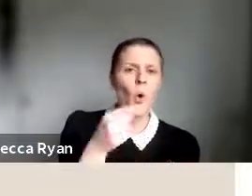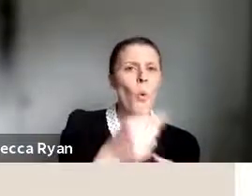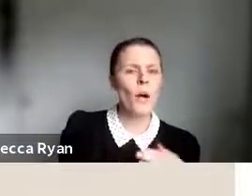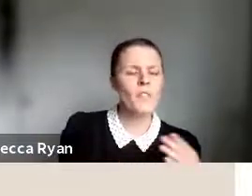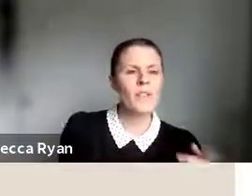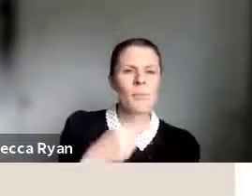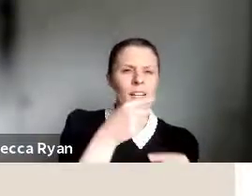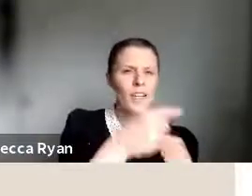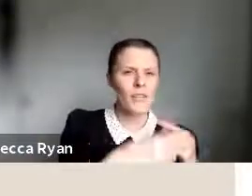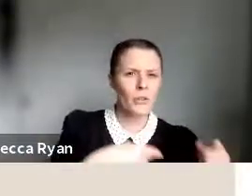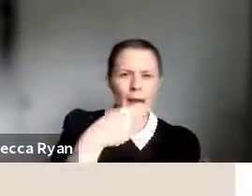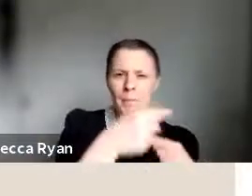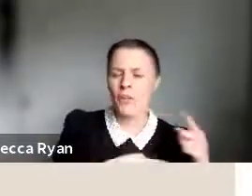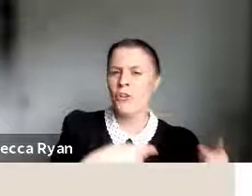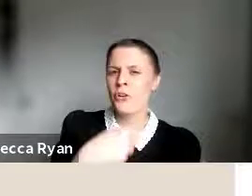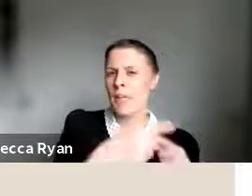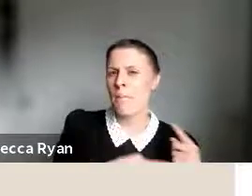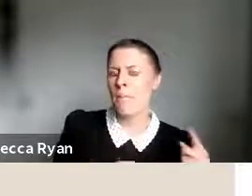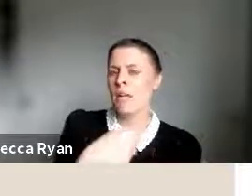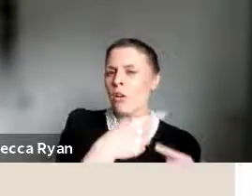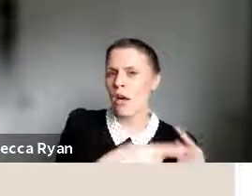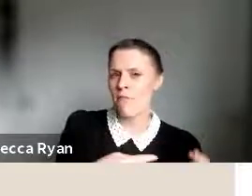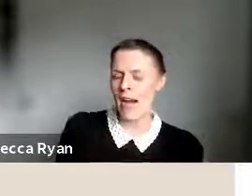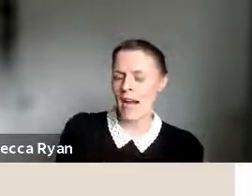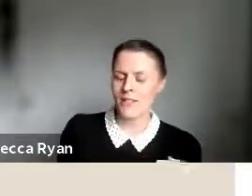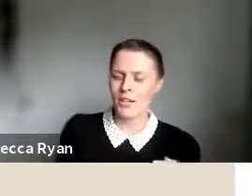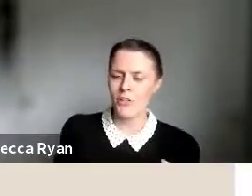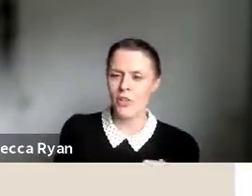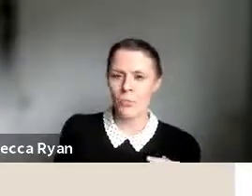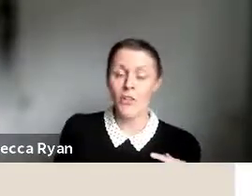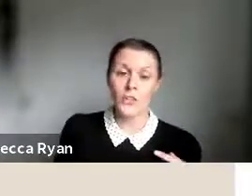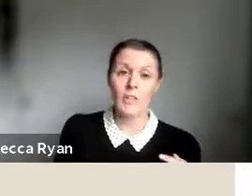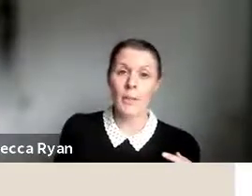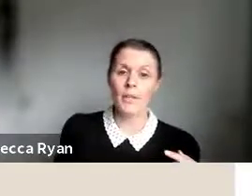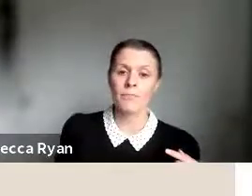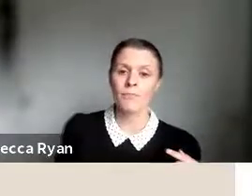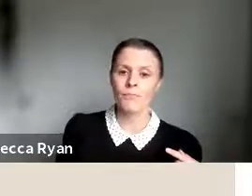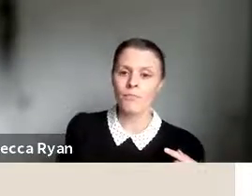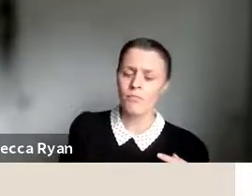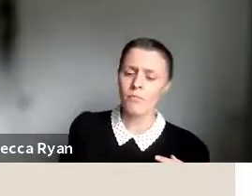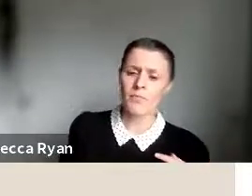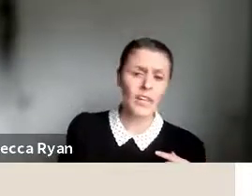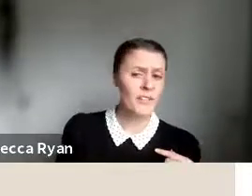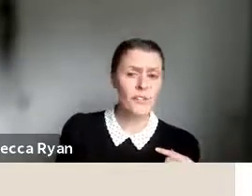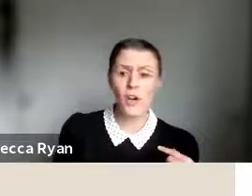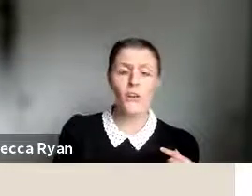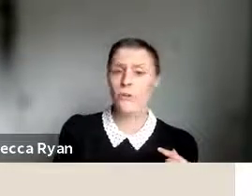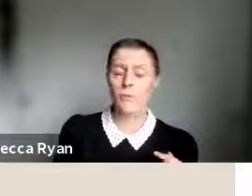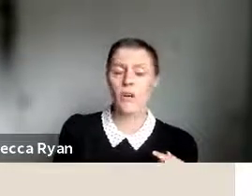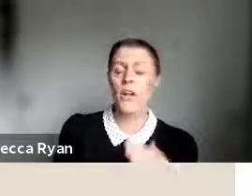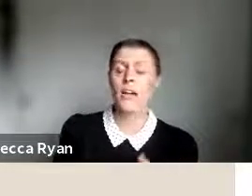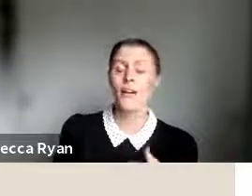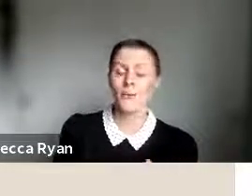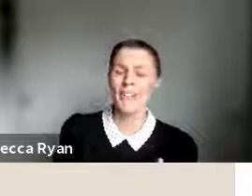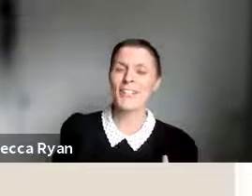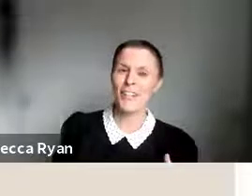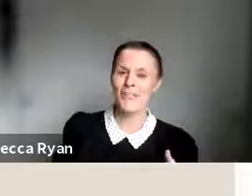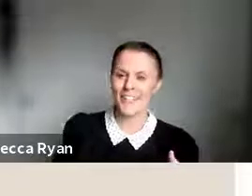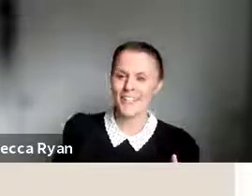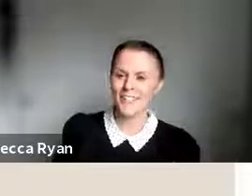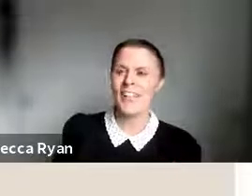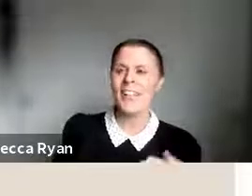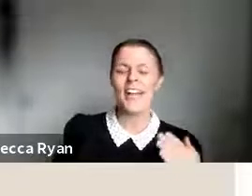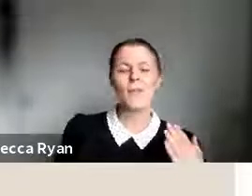have wasn't because it happened during the middle of vaccination, which does happen. Vaccines are not